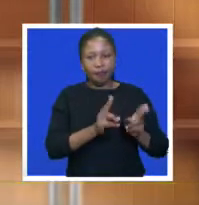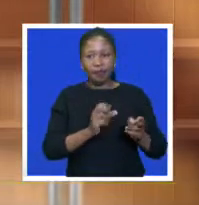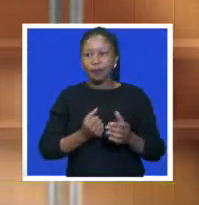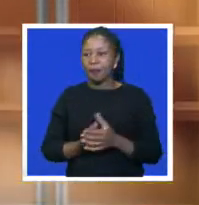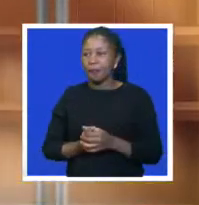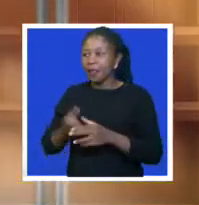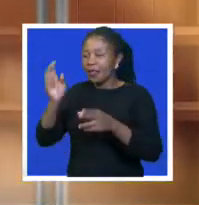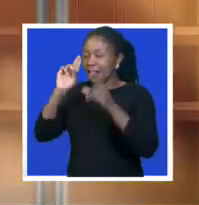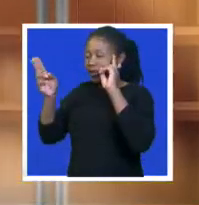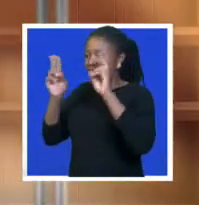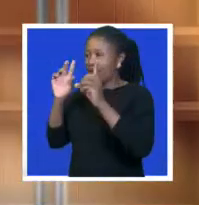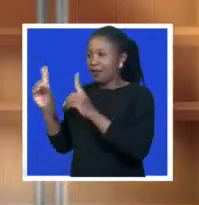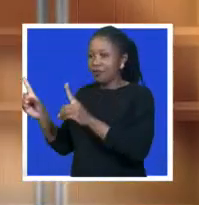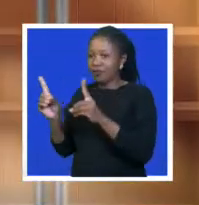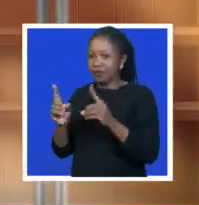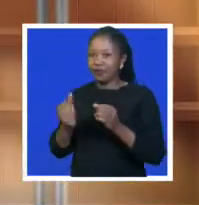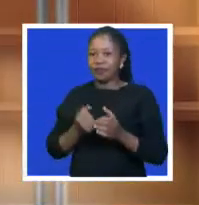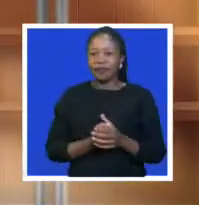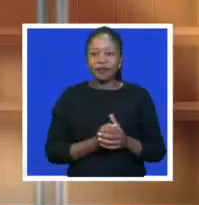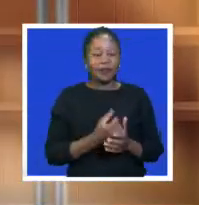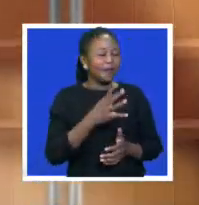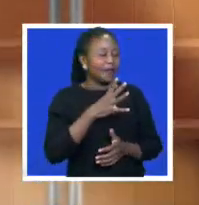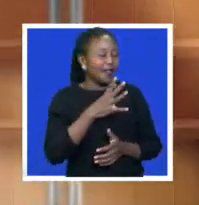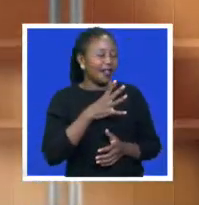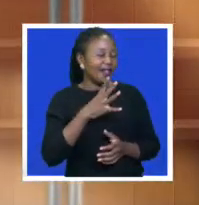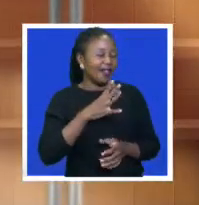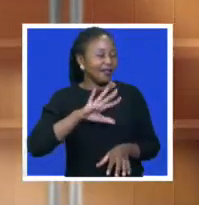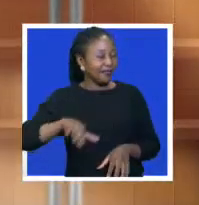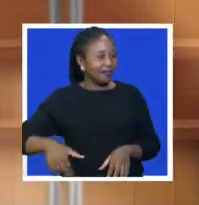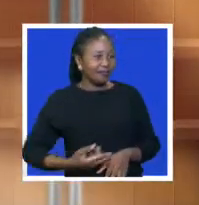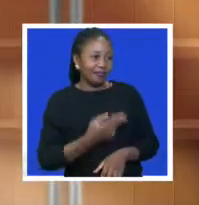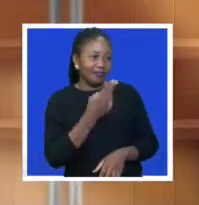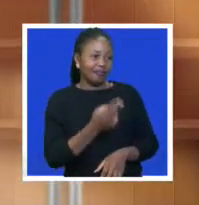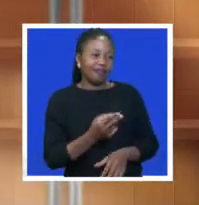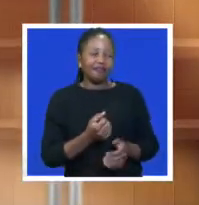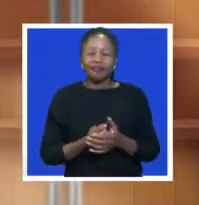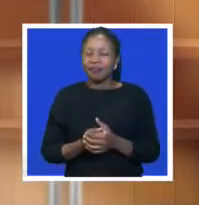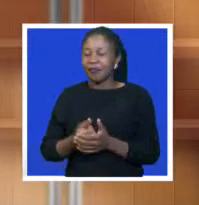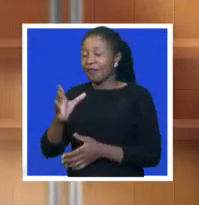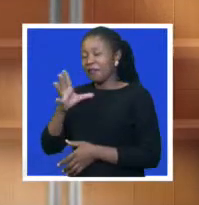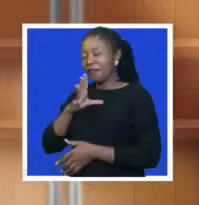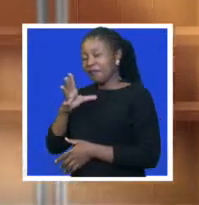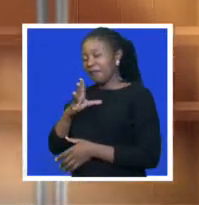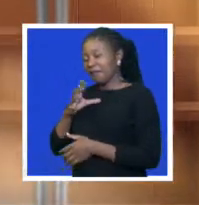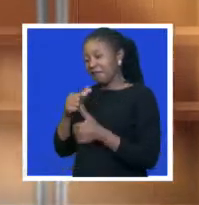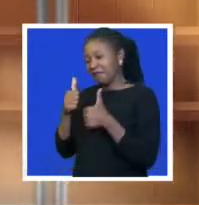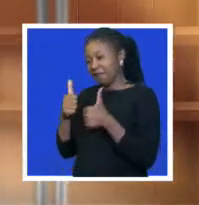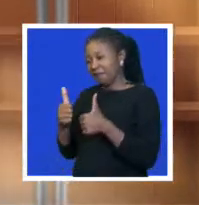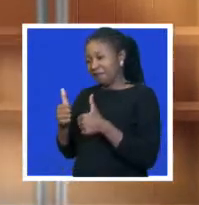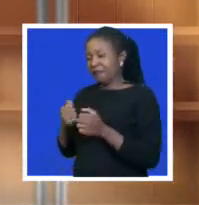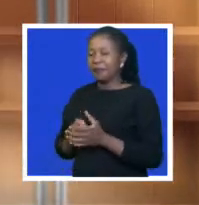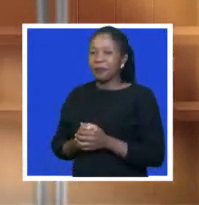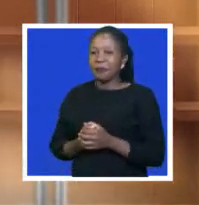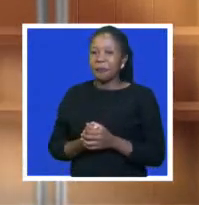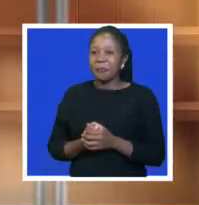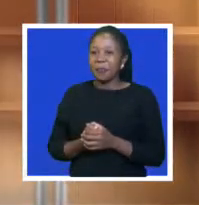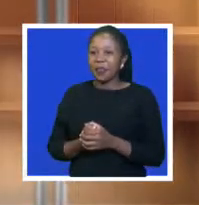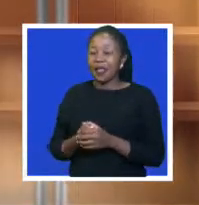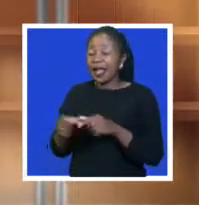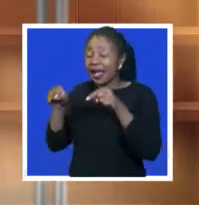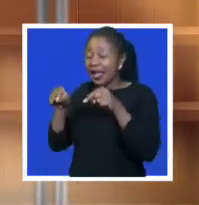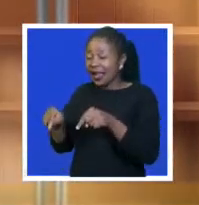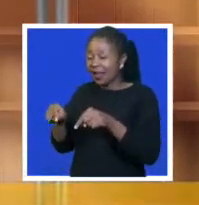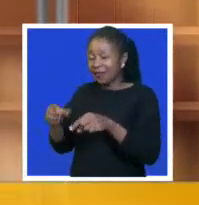fine, my dear. How are you? I'm doing good. Thank you very much. Today we're doing text appreciation. Yes, for